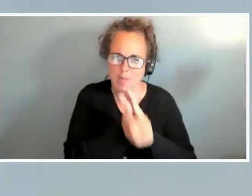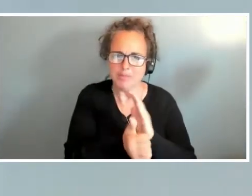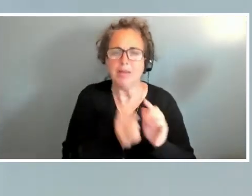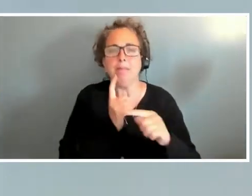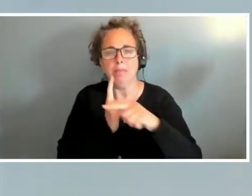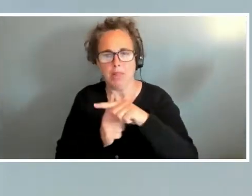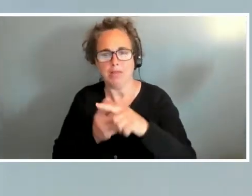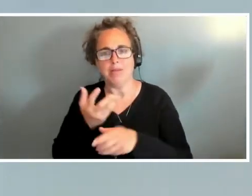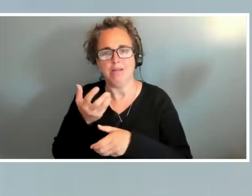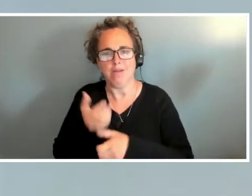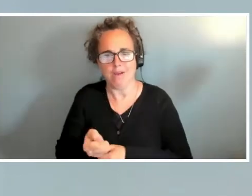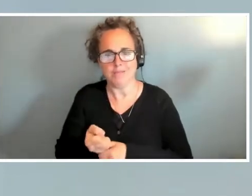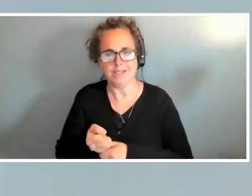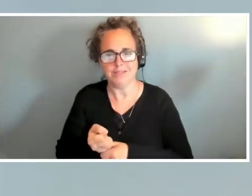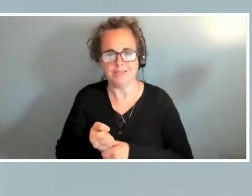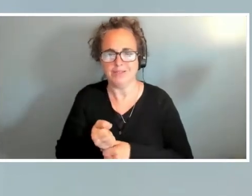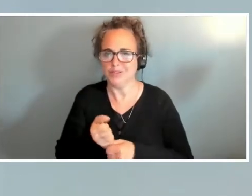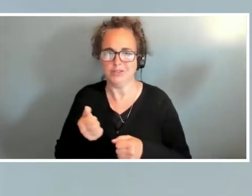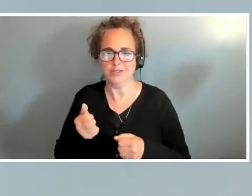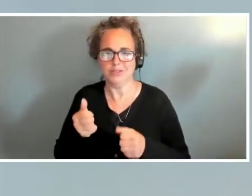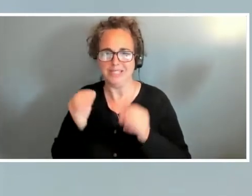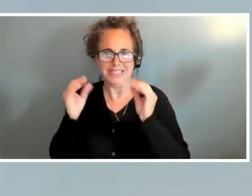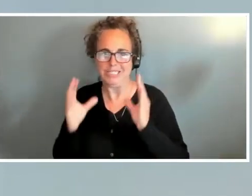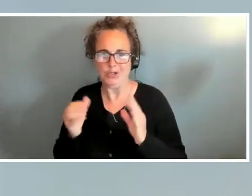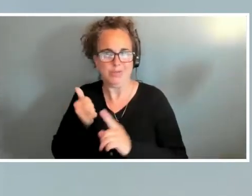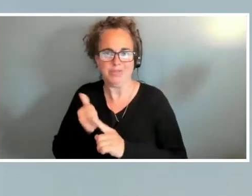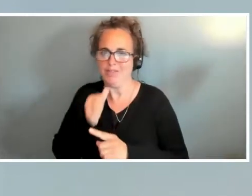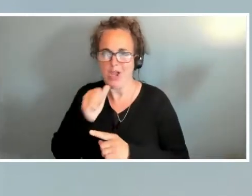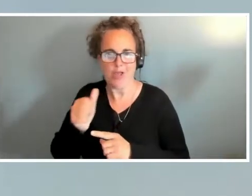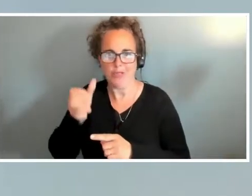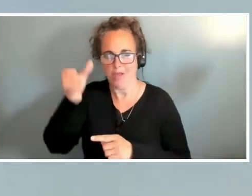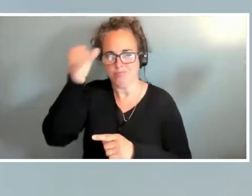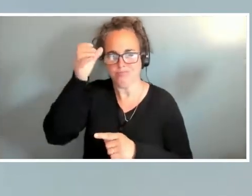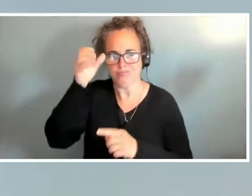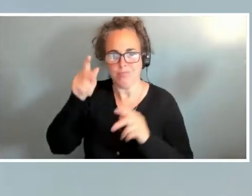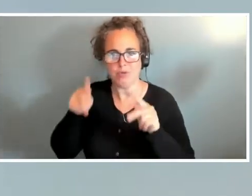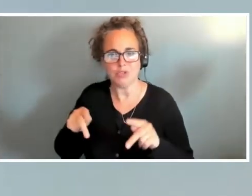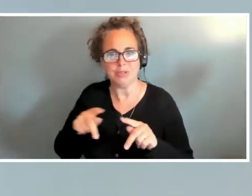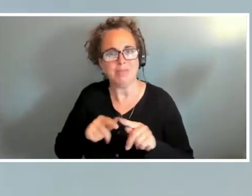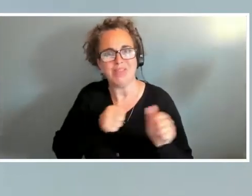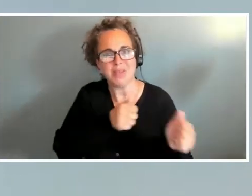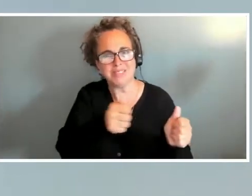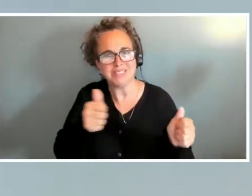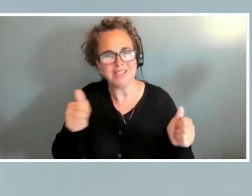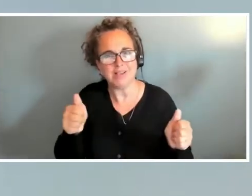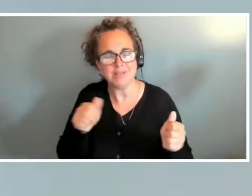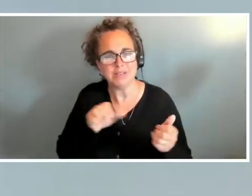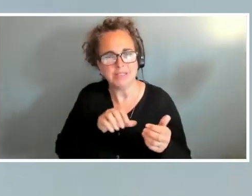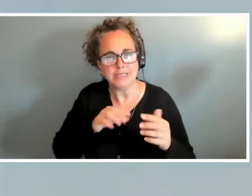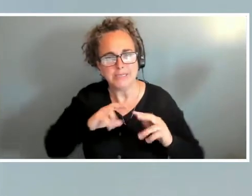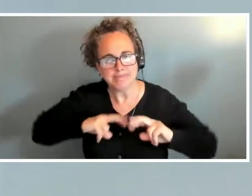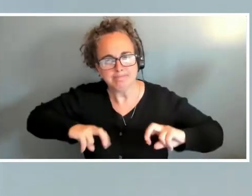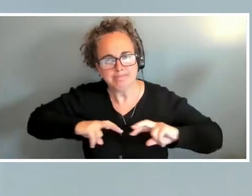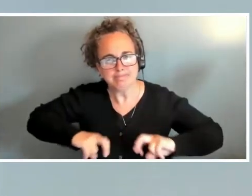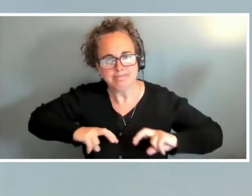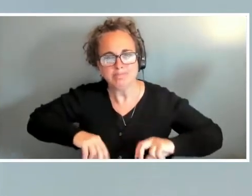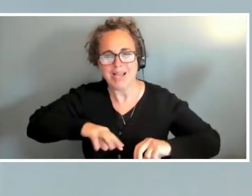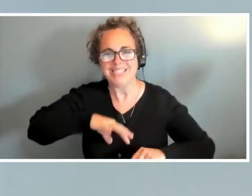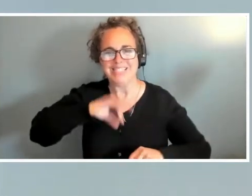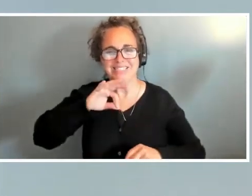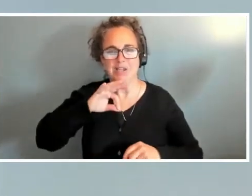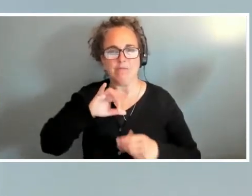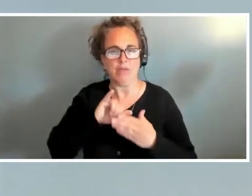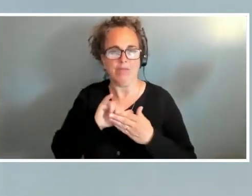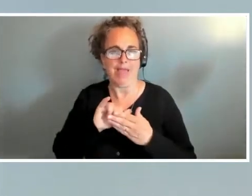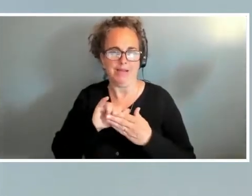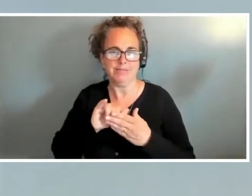Never having the teacher be the smart person in the room, but helping people to discover their own competencies and to develop those